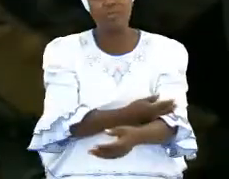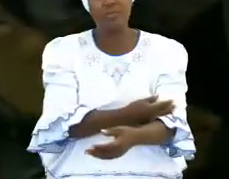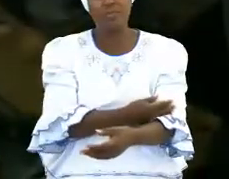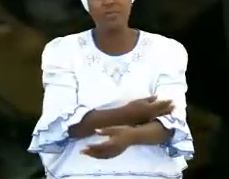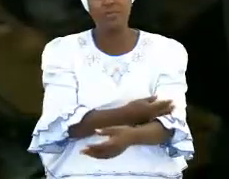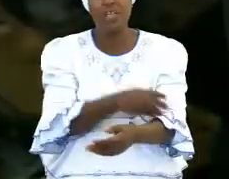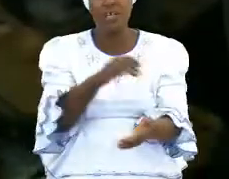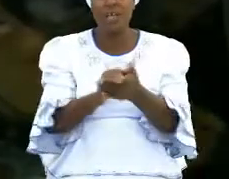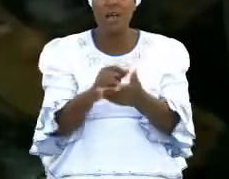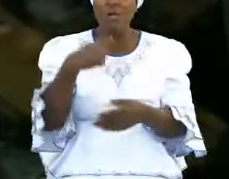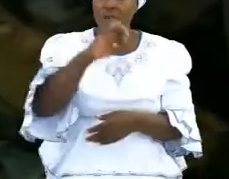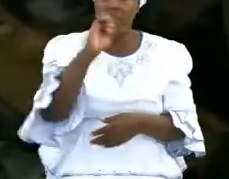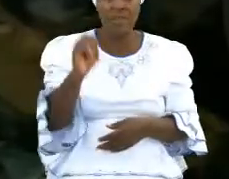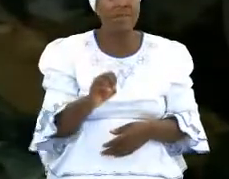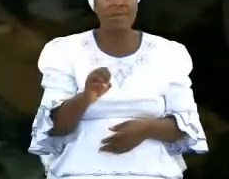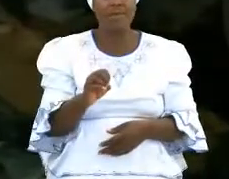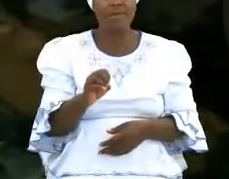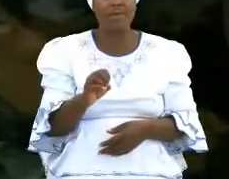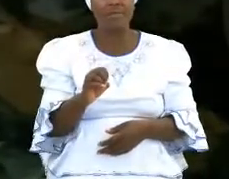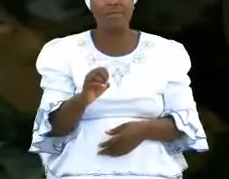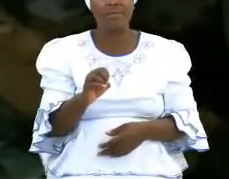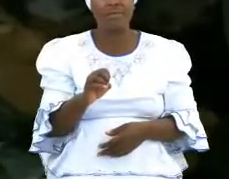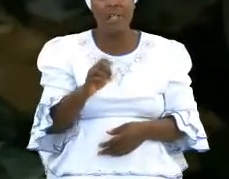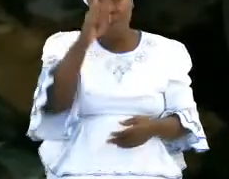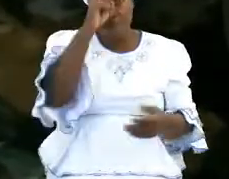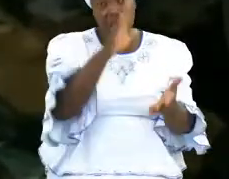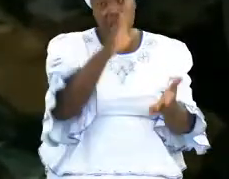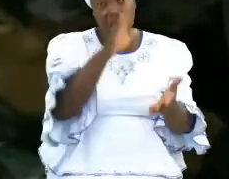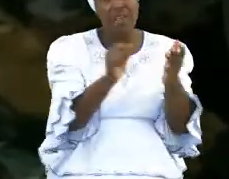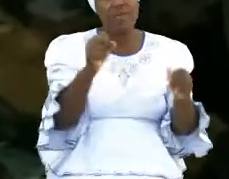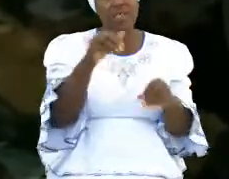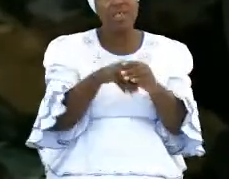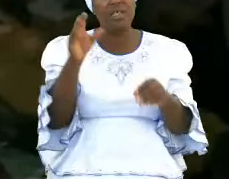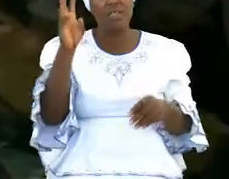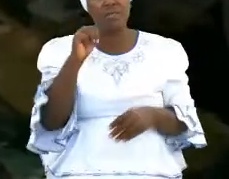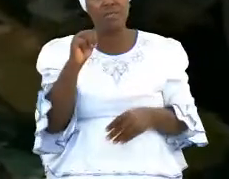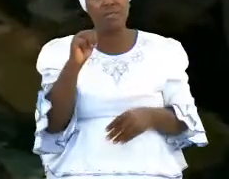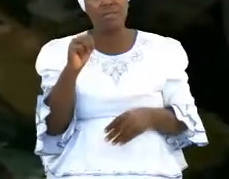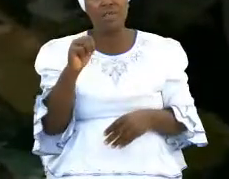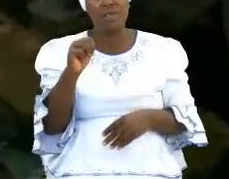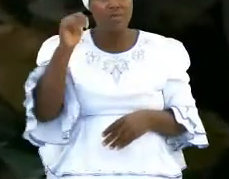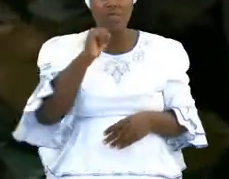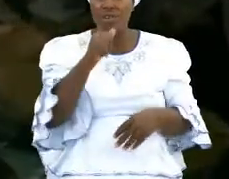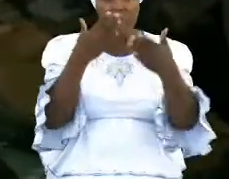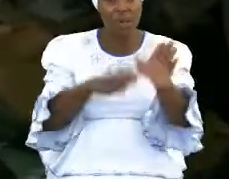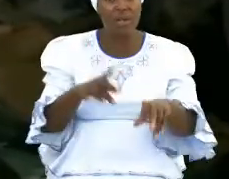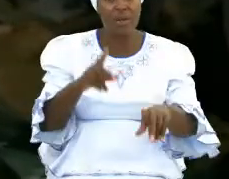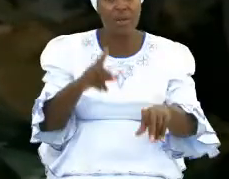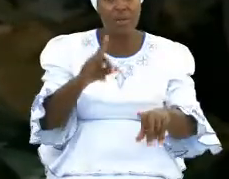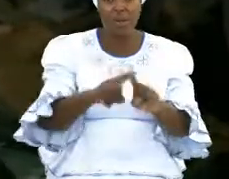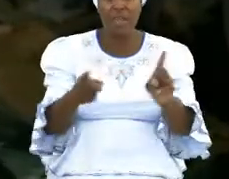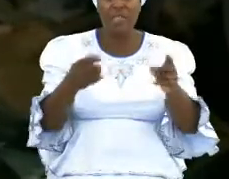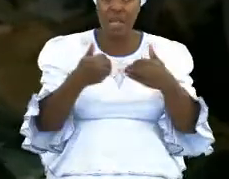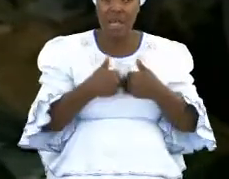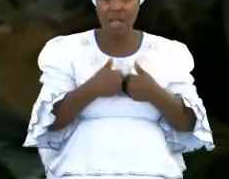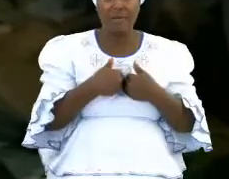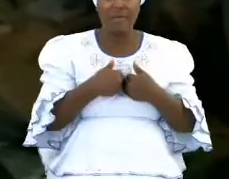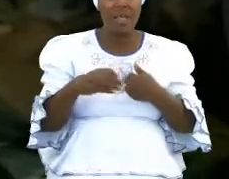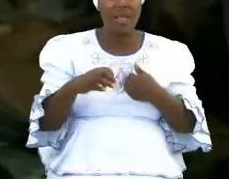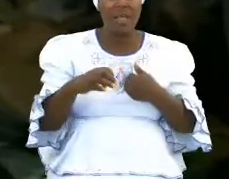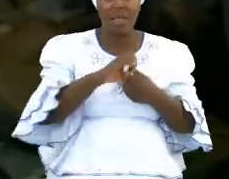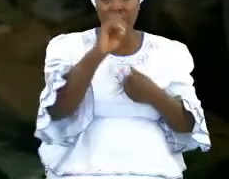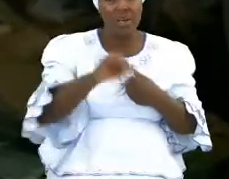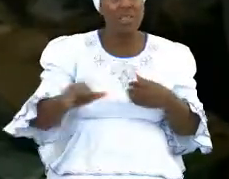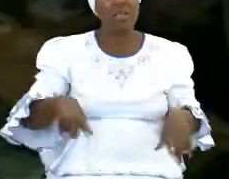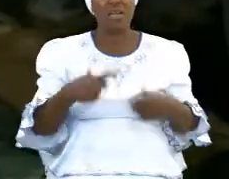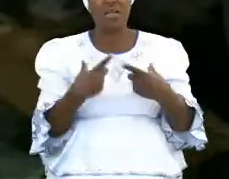that whosoever believes in him will not perish but have everlasting life.